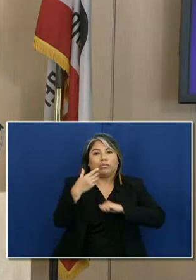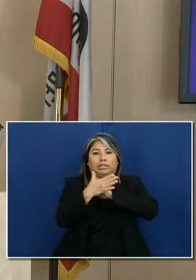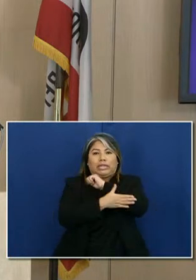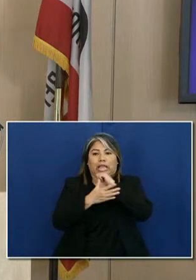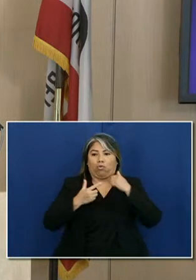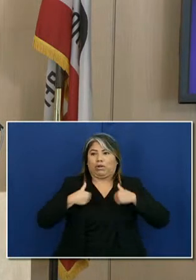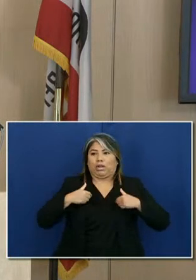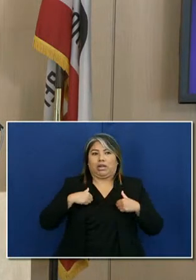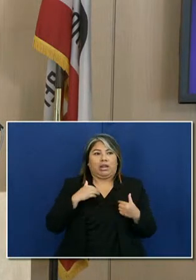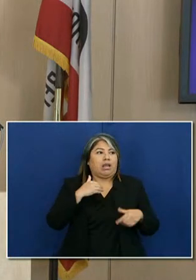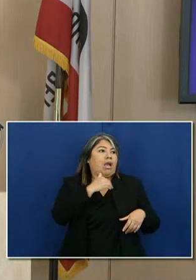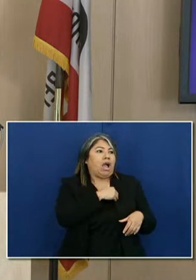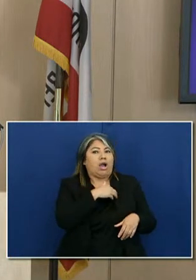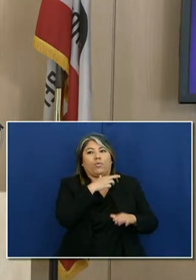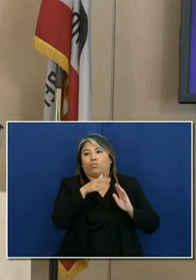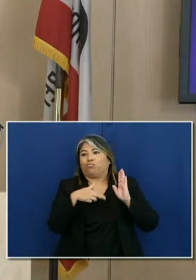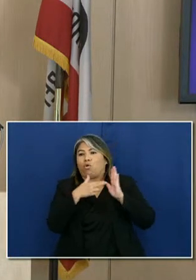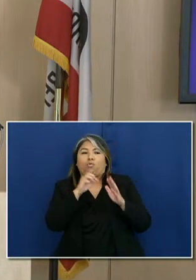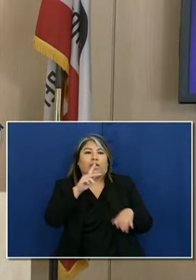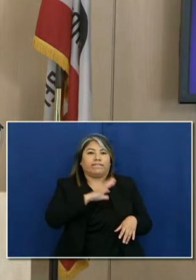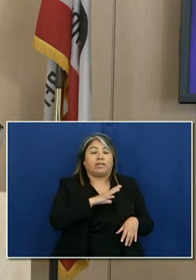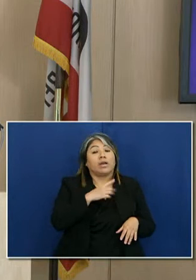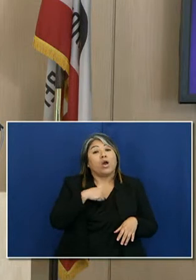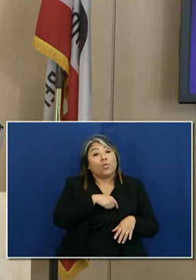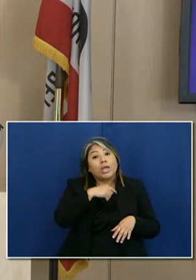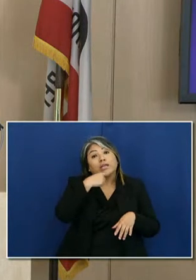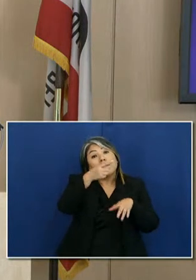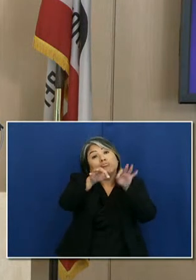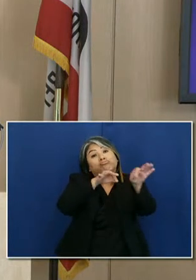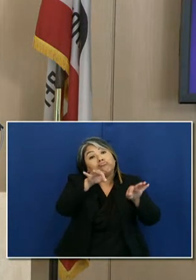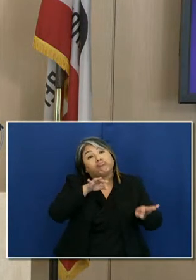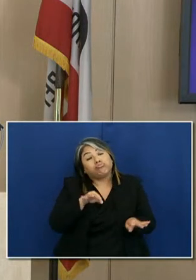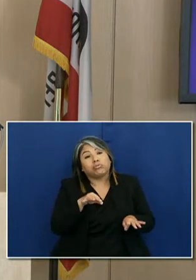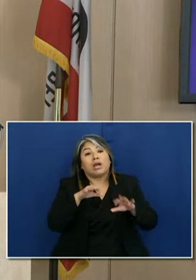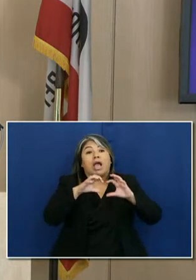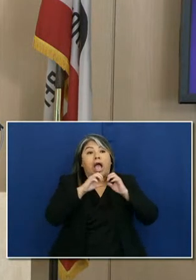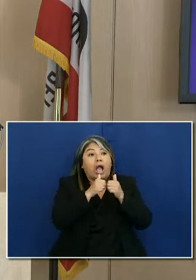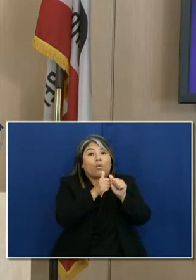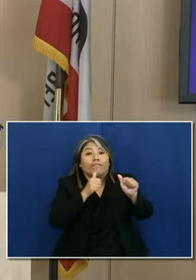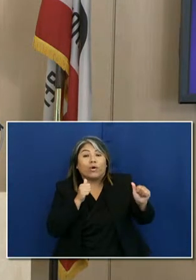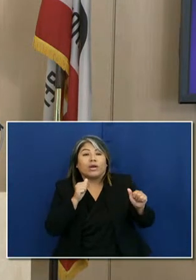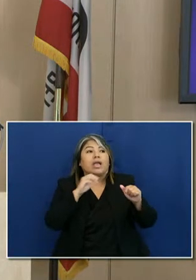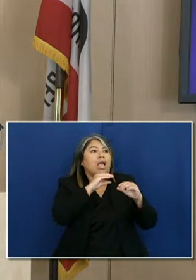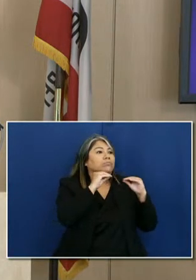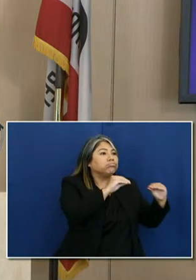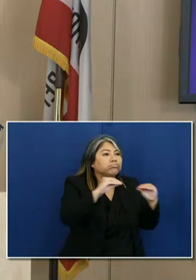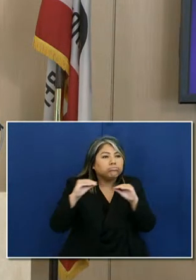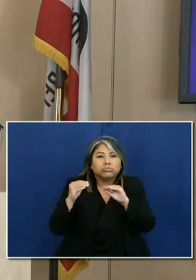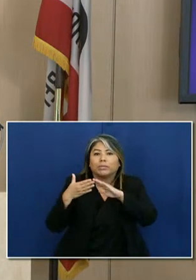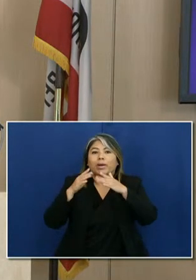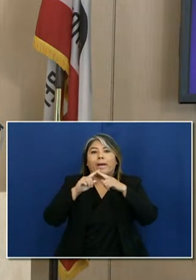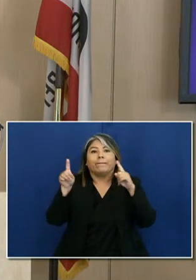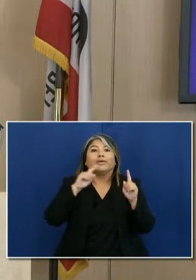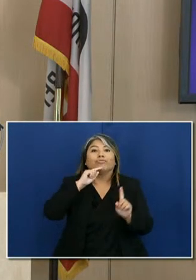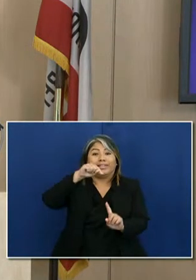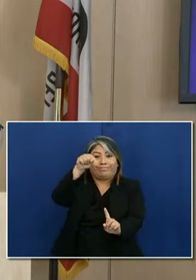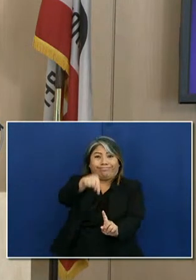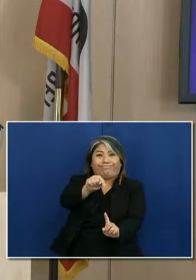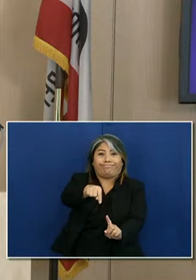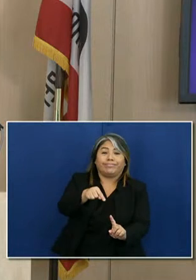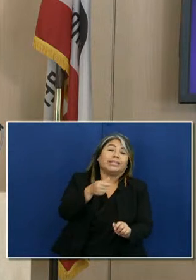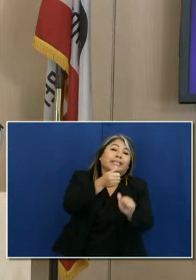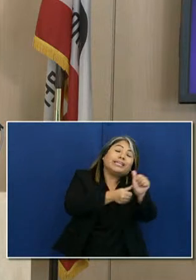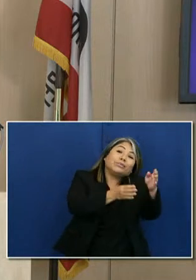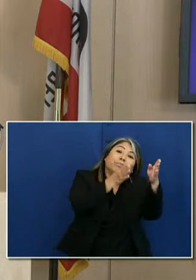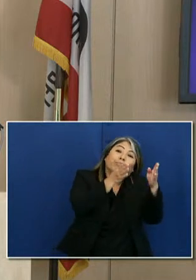has the role. We can tell you what to do, we can tell the community and educate the community, but when it comes down to it, each